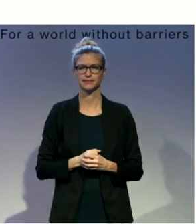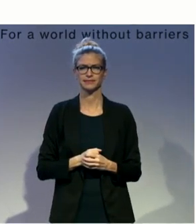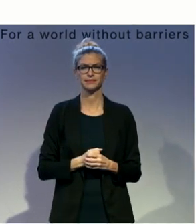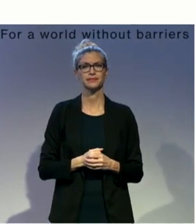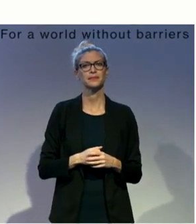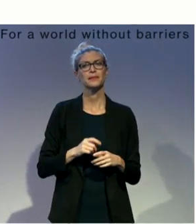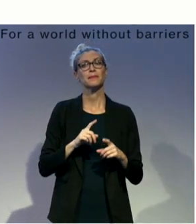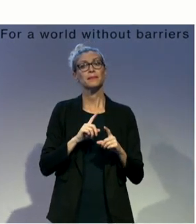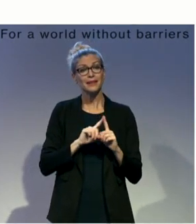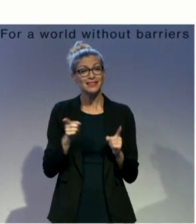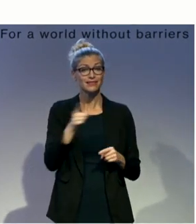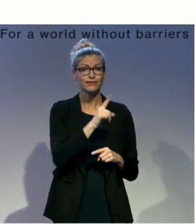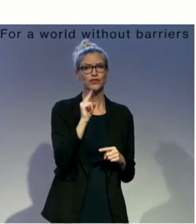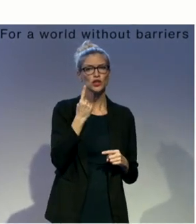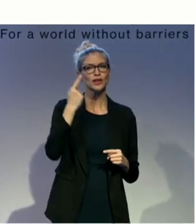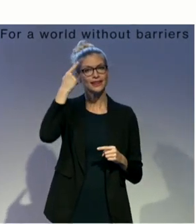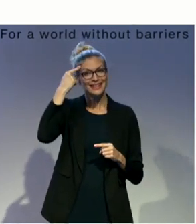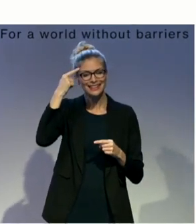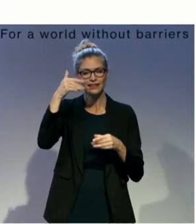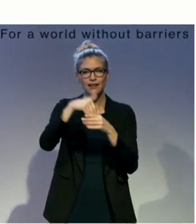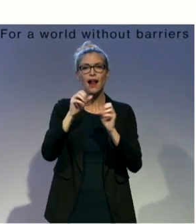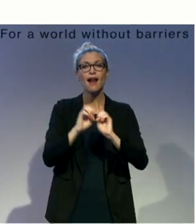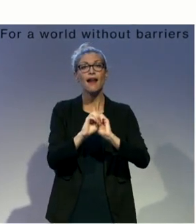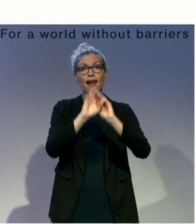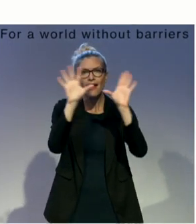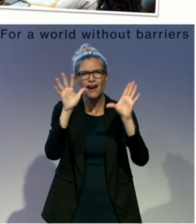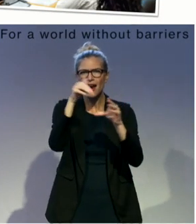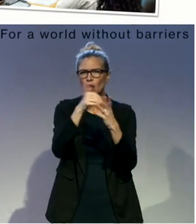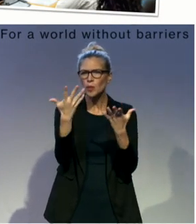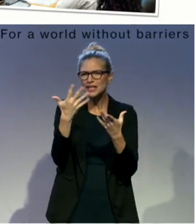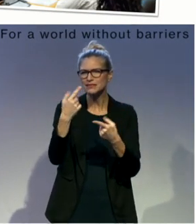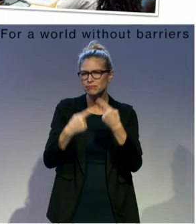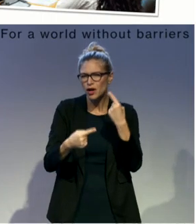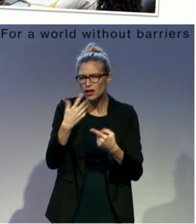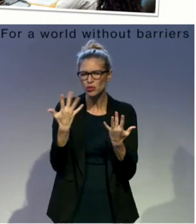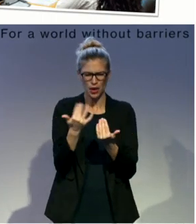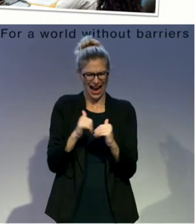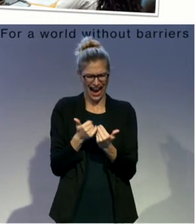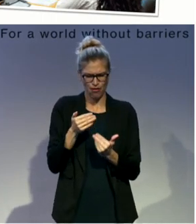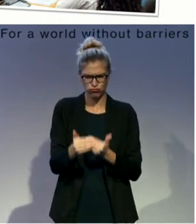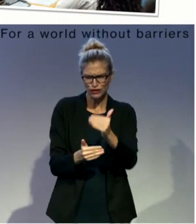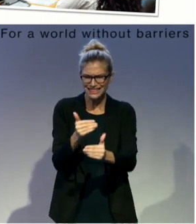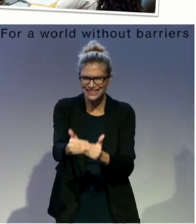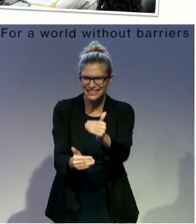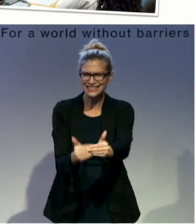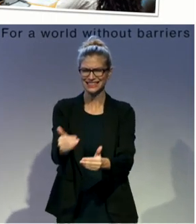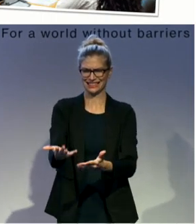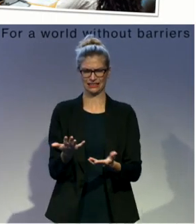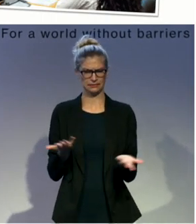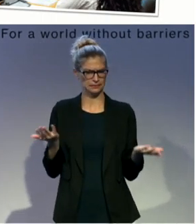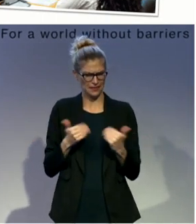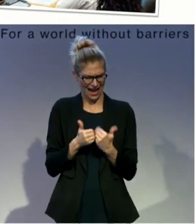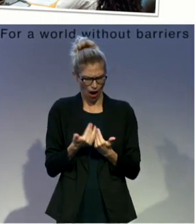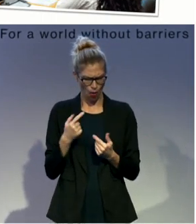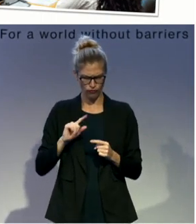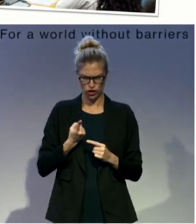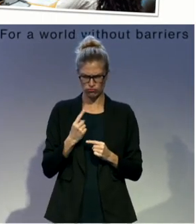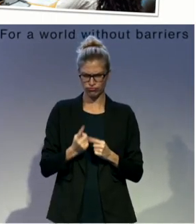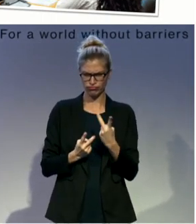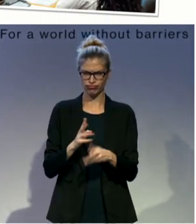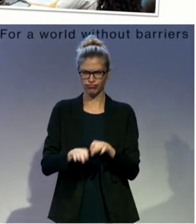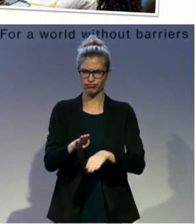information about the whole voting process. The campaign has achieved